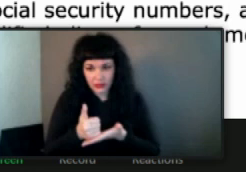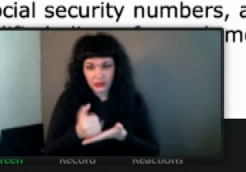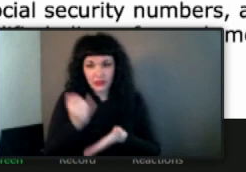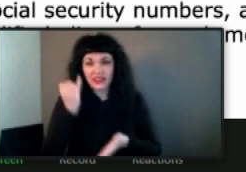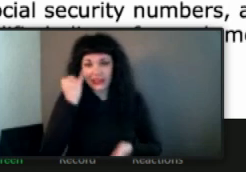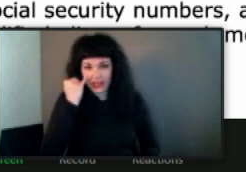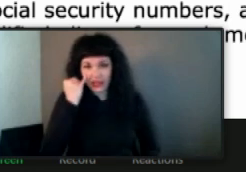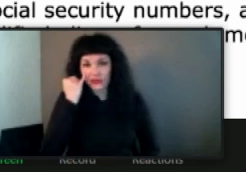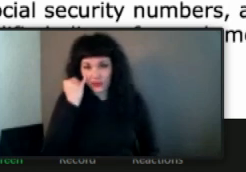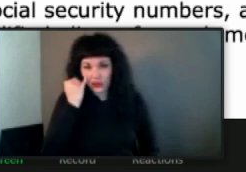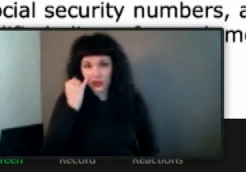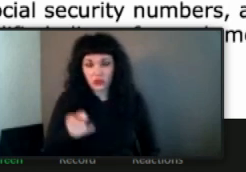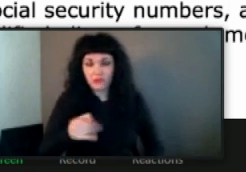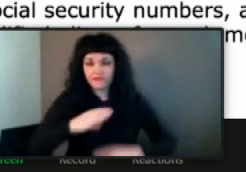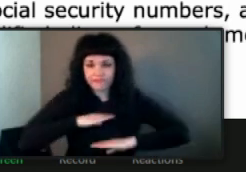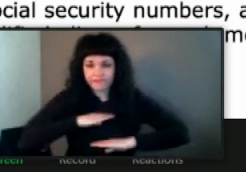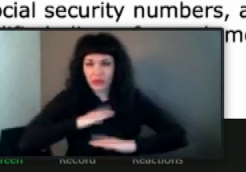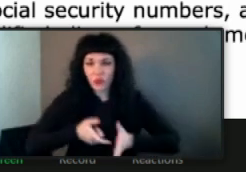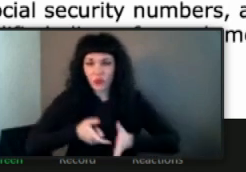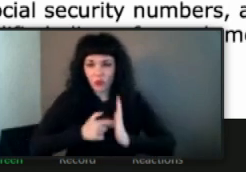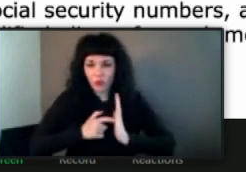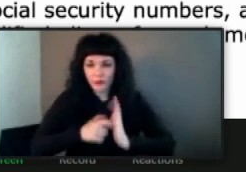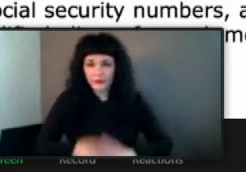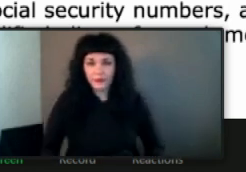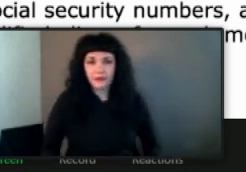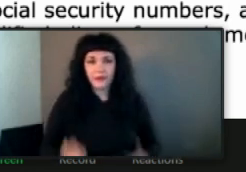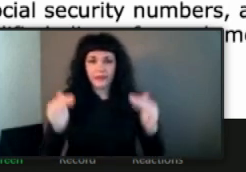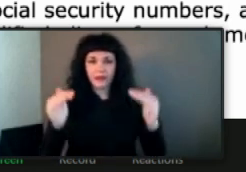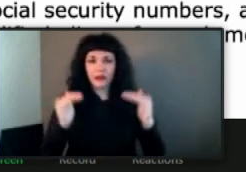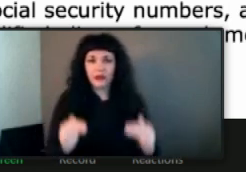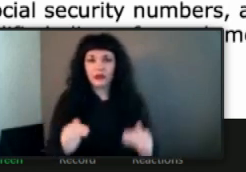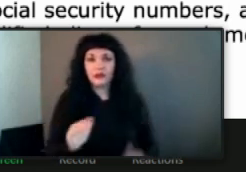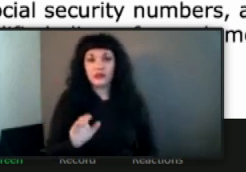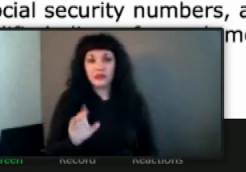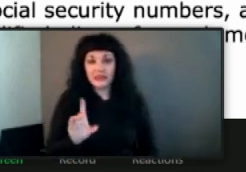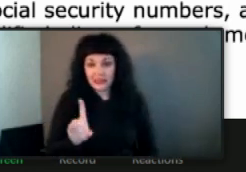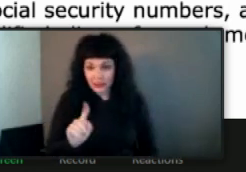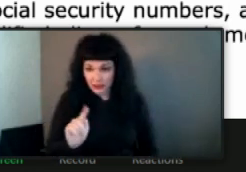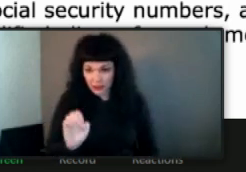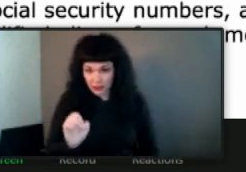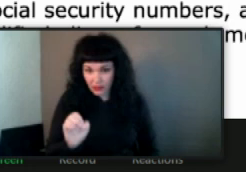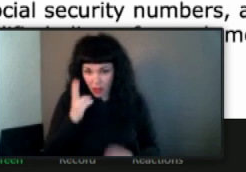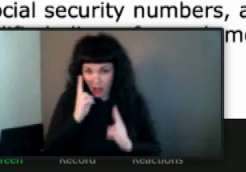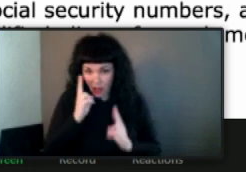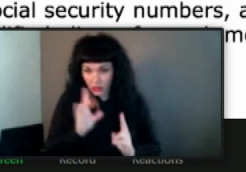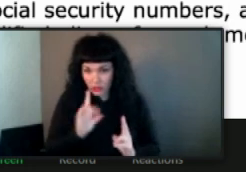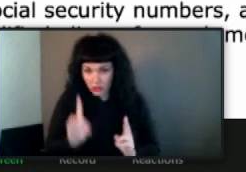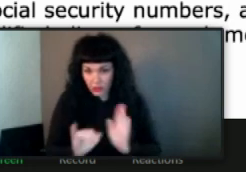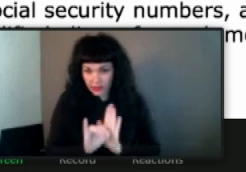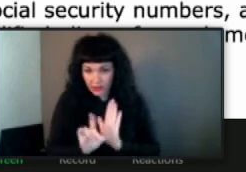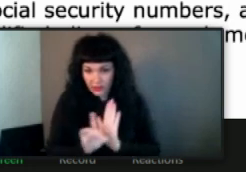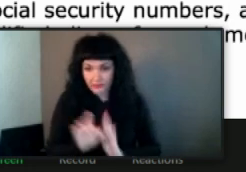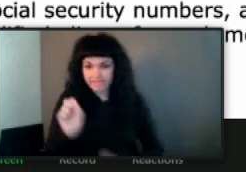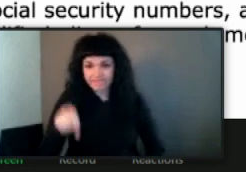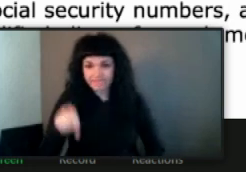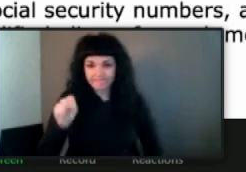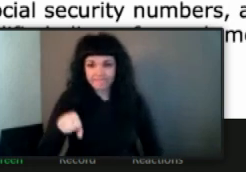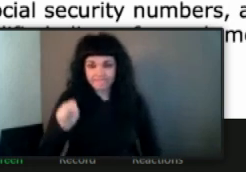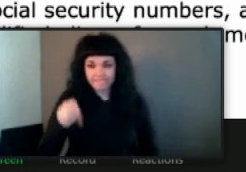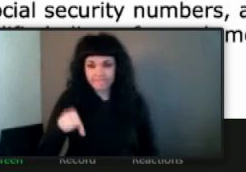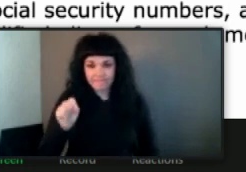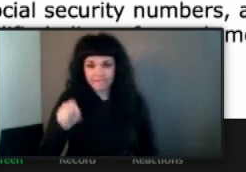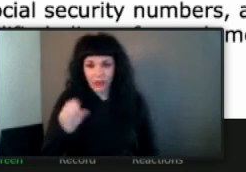qualifications. And does DTE honor Detroit's ID? Yes, Detroit City of Detroit ID is considered